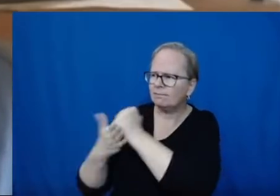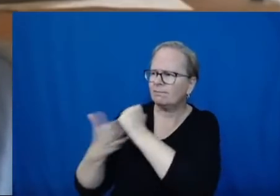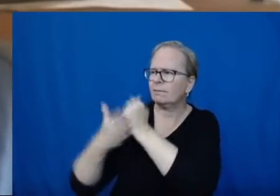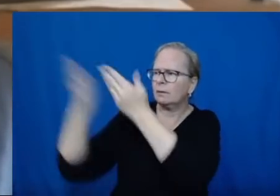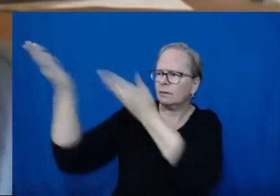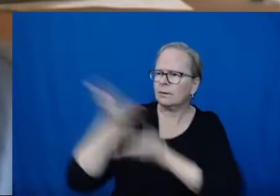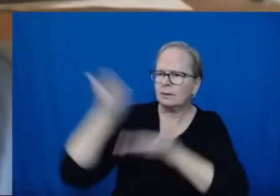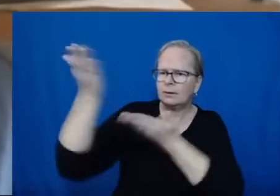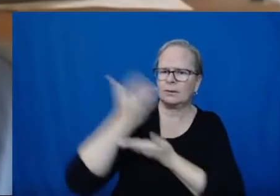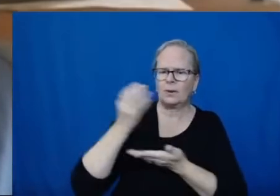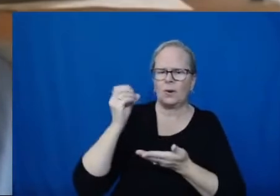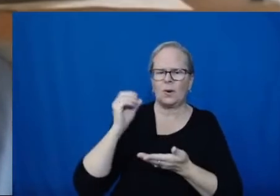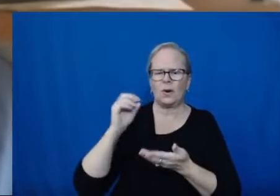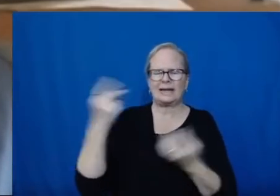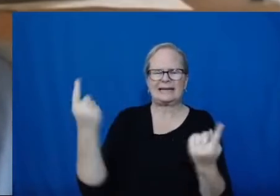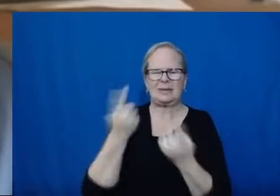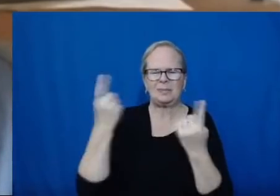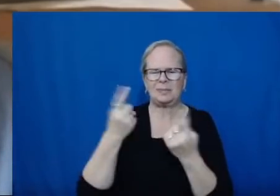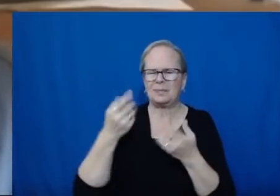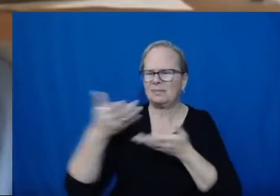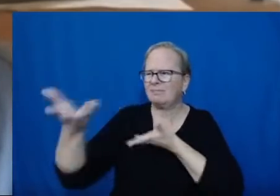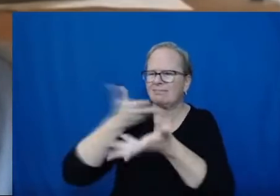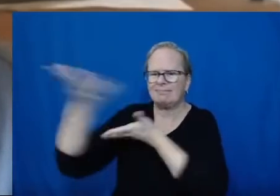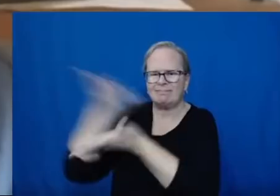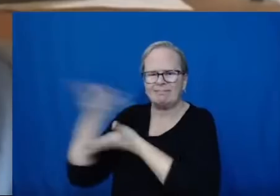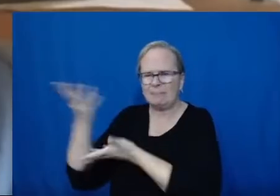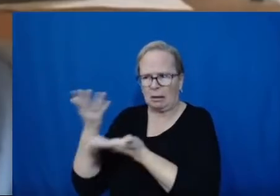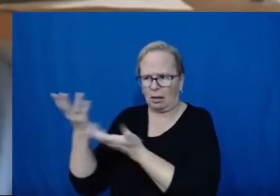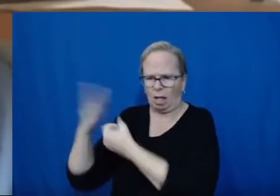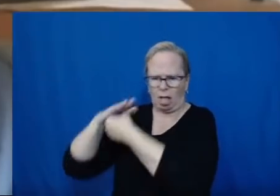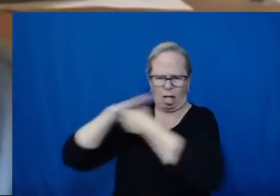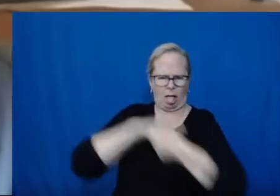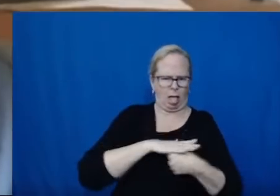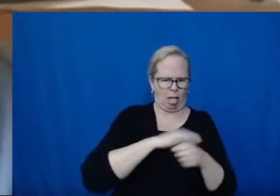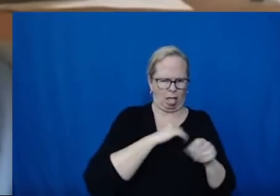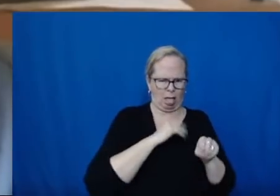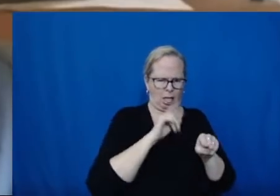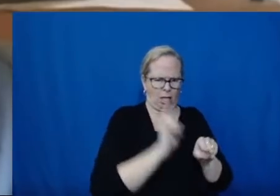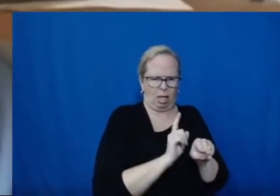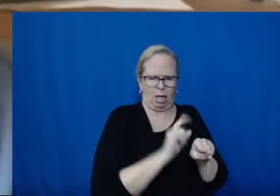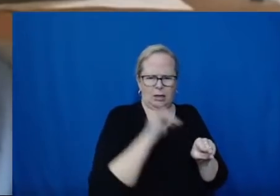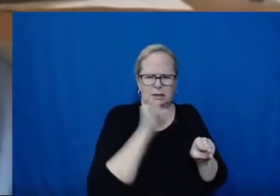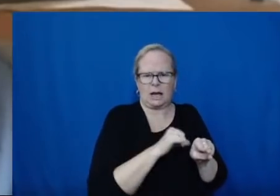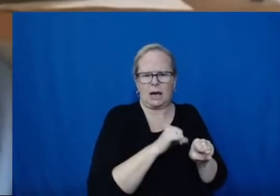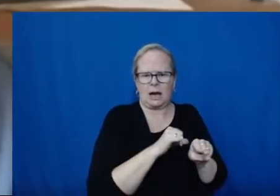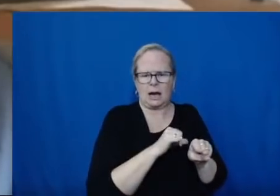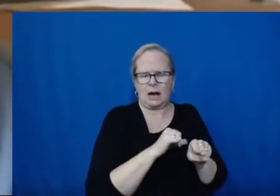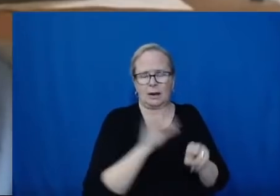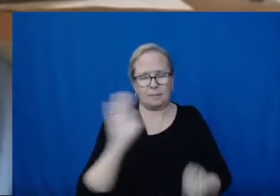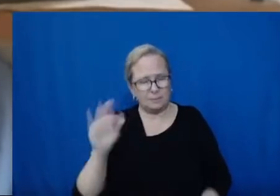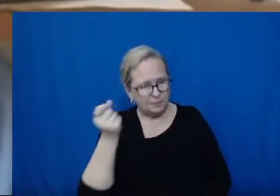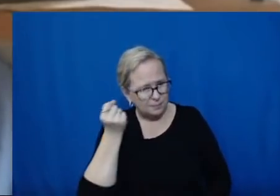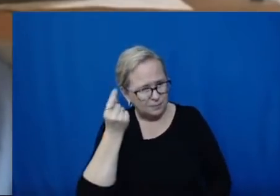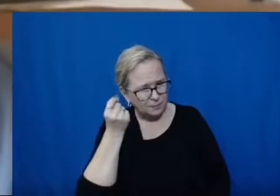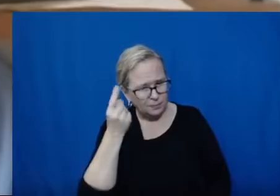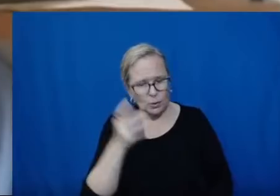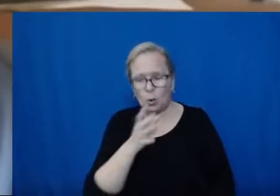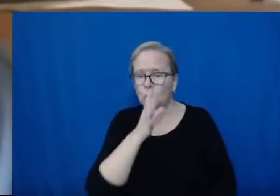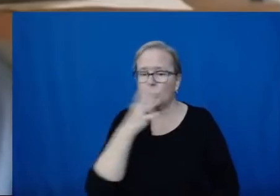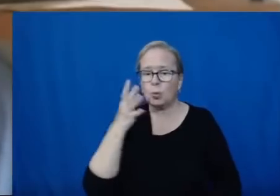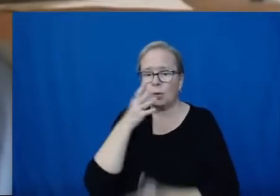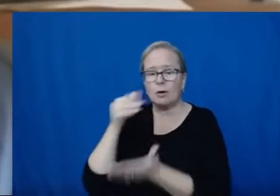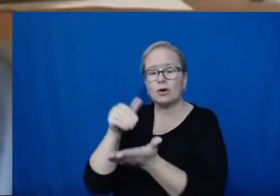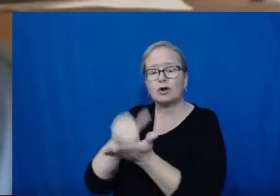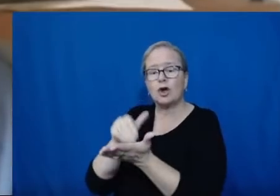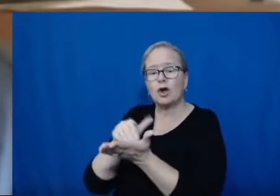the strain on rural healthcare is also to understand that in itself is a specialty in medicine. We are asked to be jacks of all trades, feeling like masters of